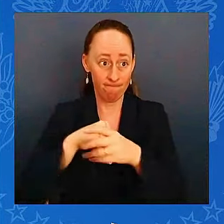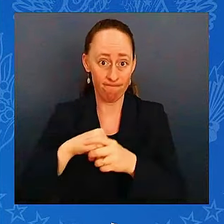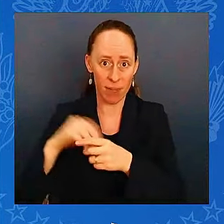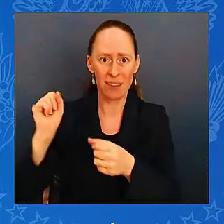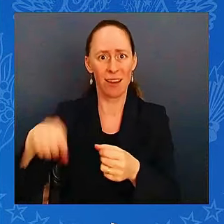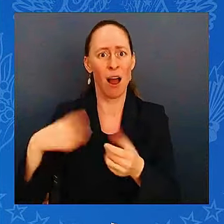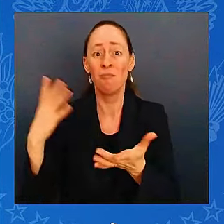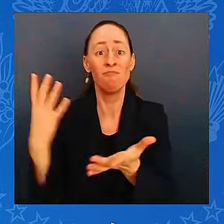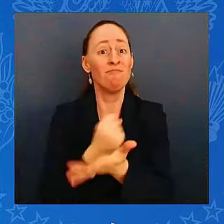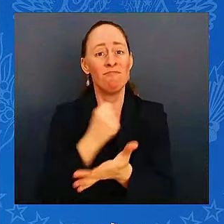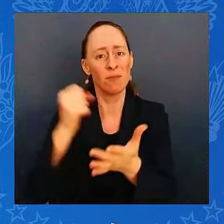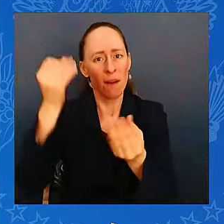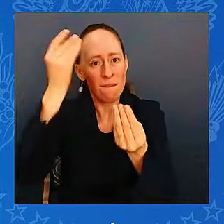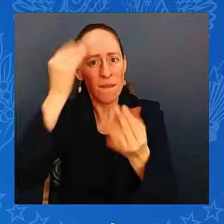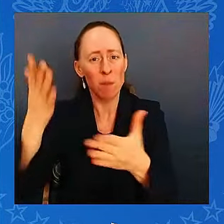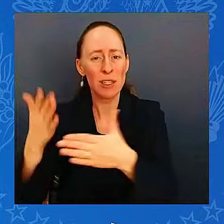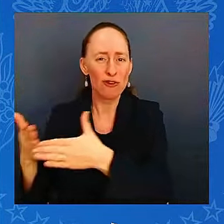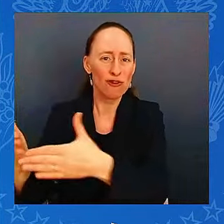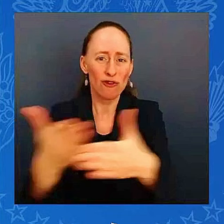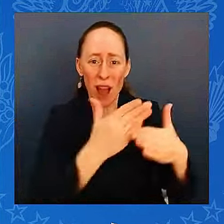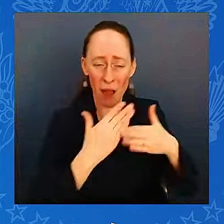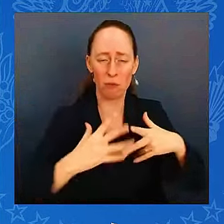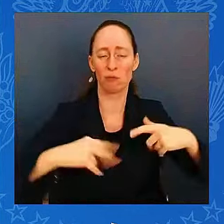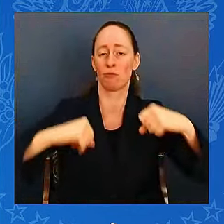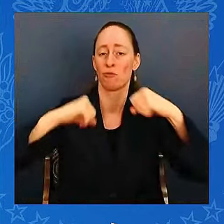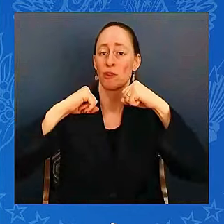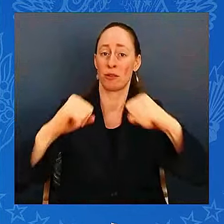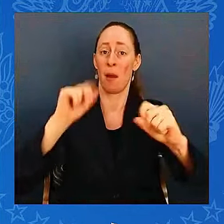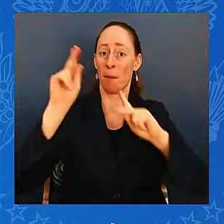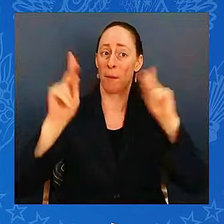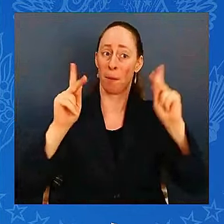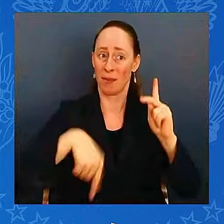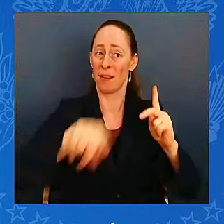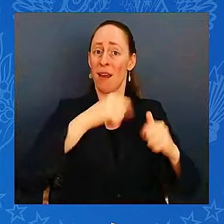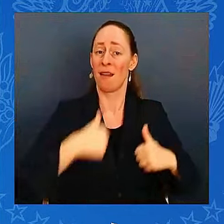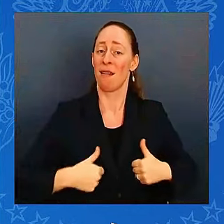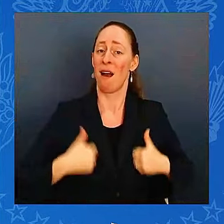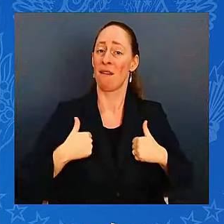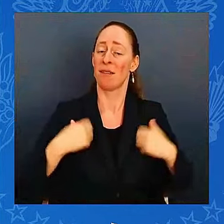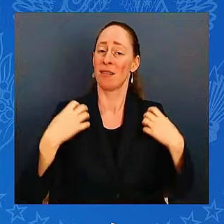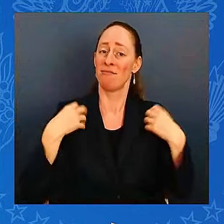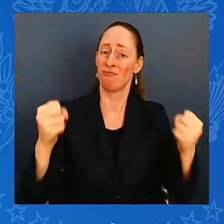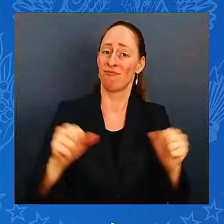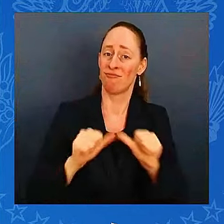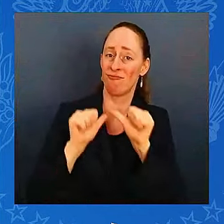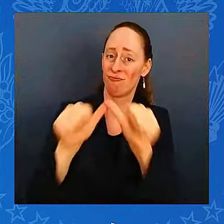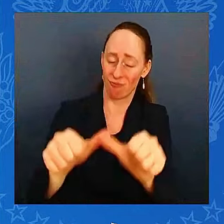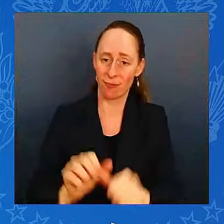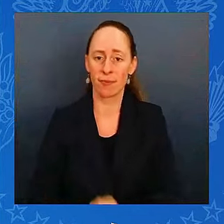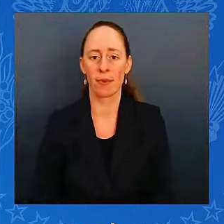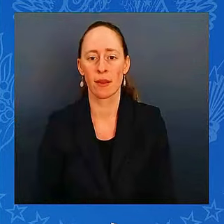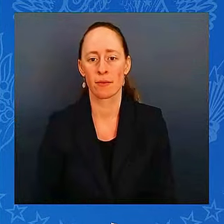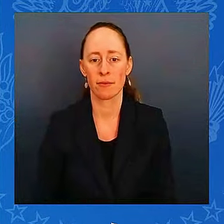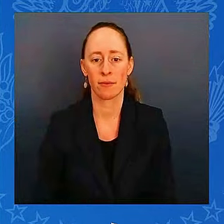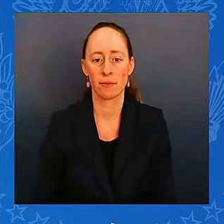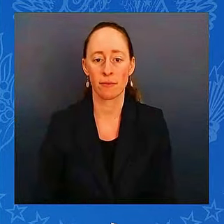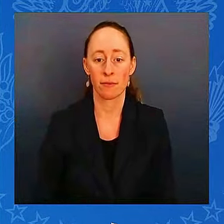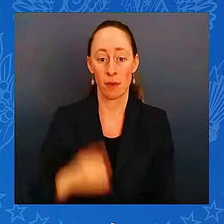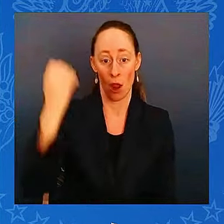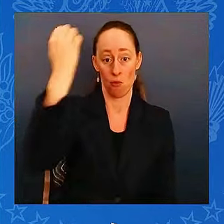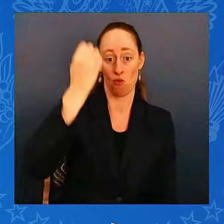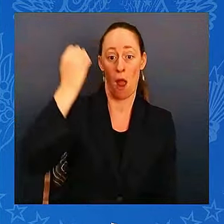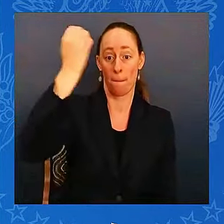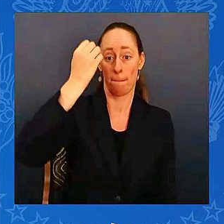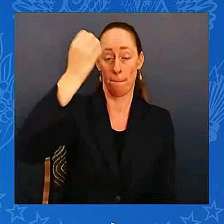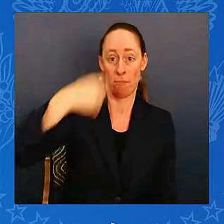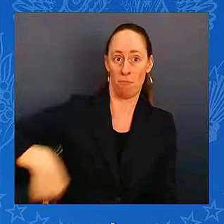lives. In fact, we rank among the first European nations taking such an initiative, and we